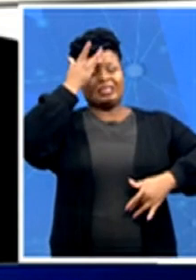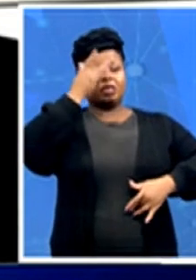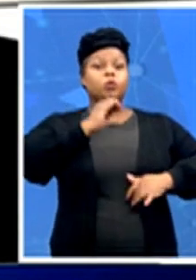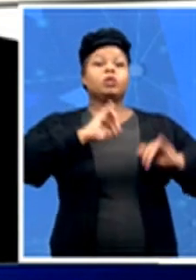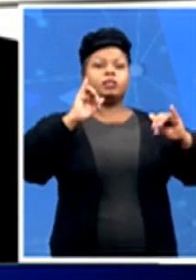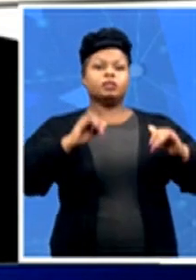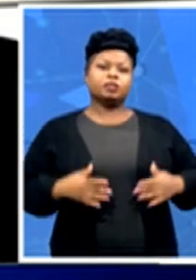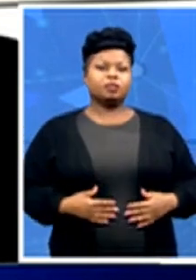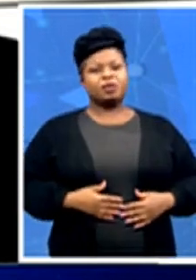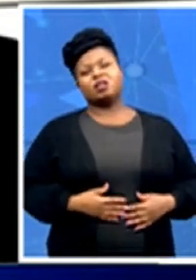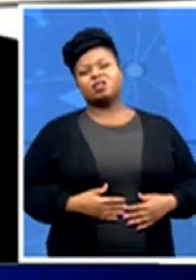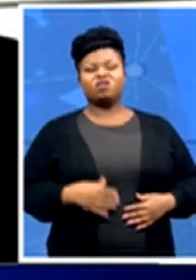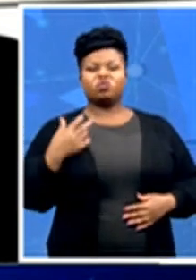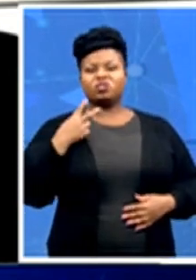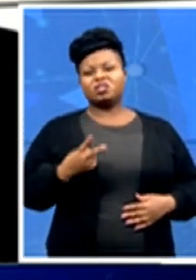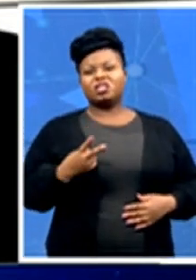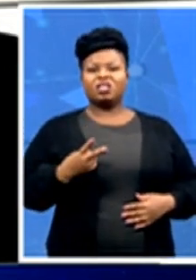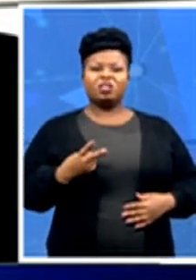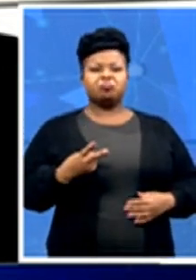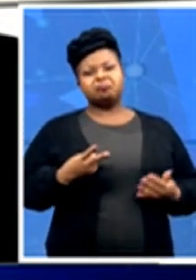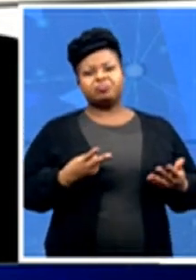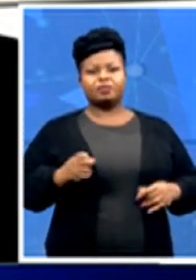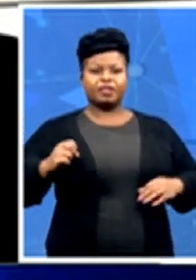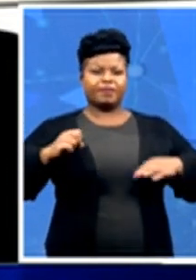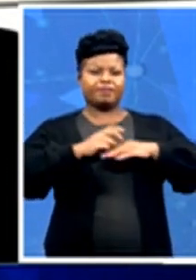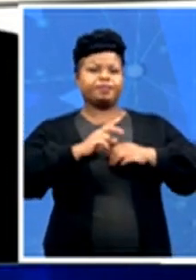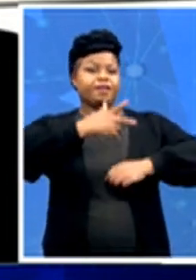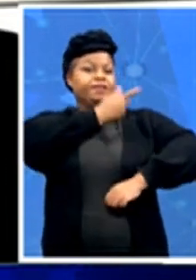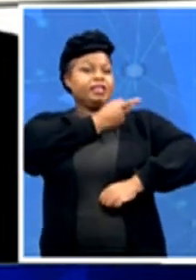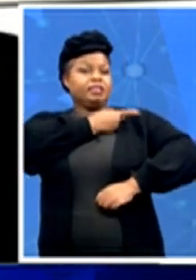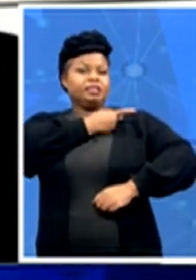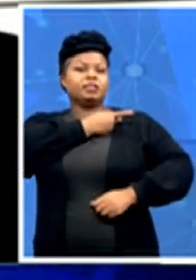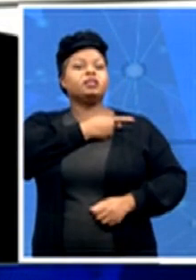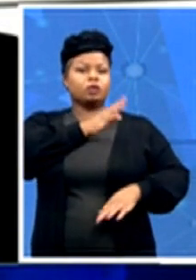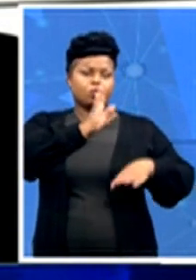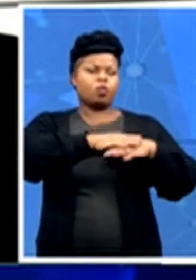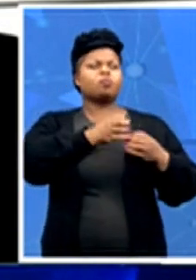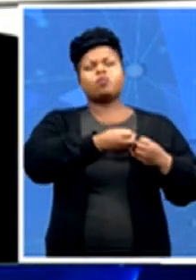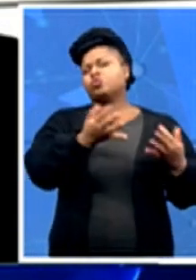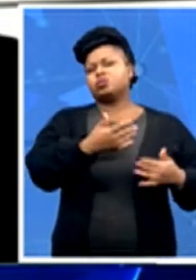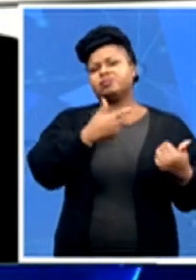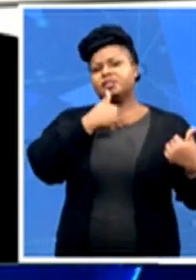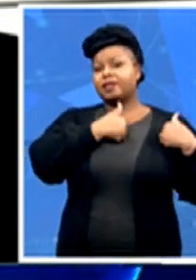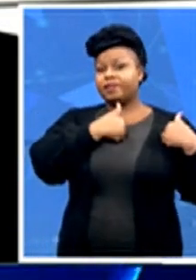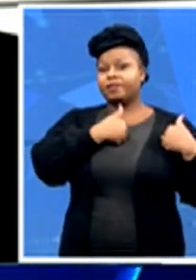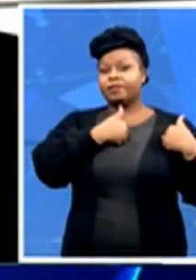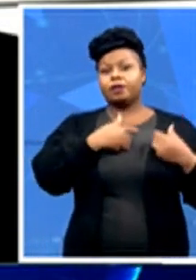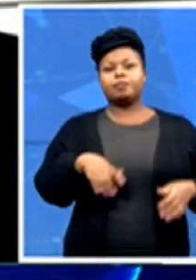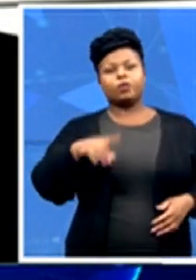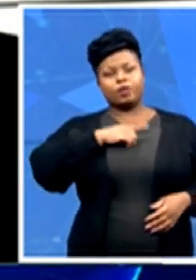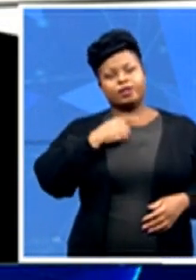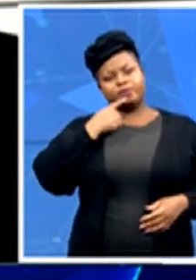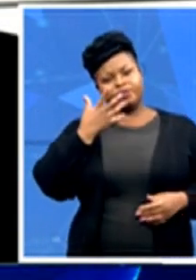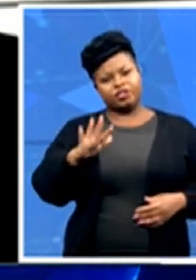profile of the virus, of the vaccines, they are extremely safe. But we pointed out that you compare that to